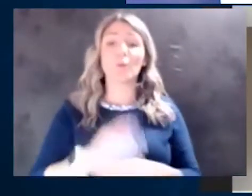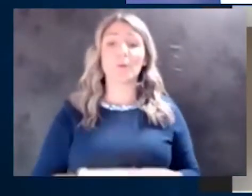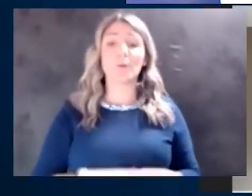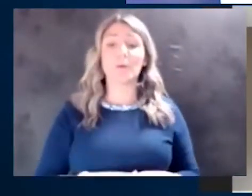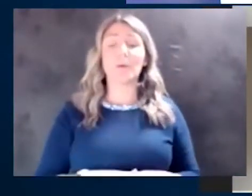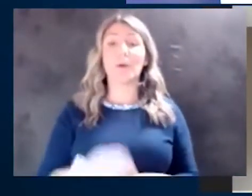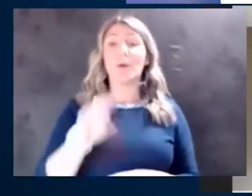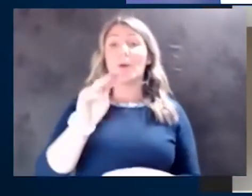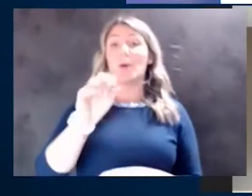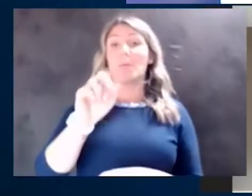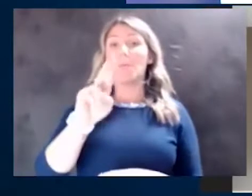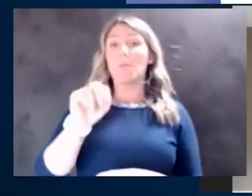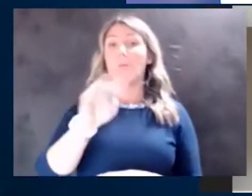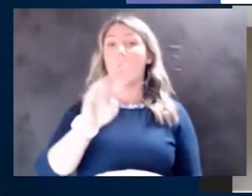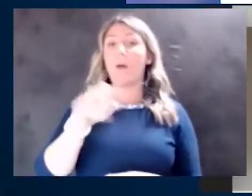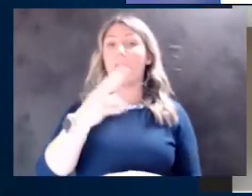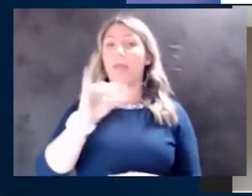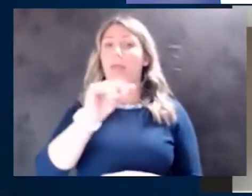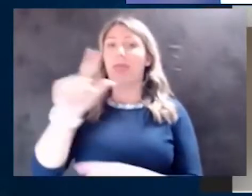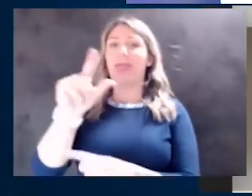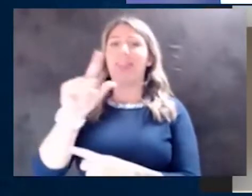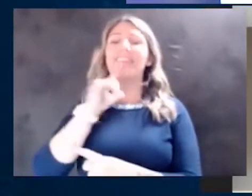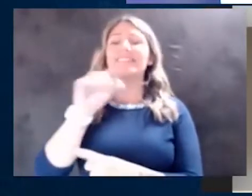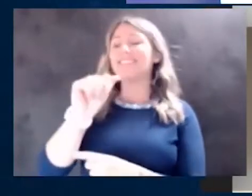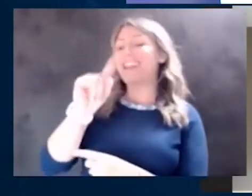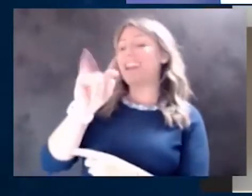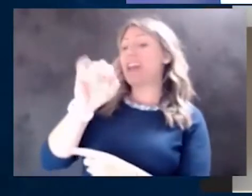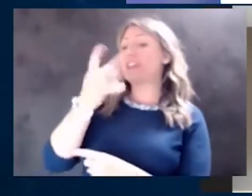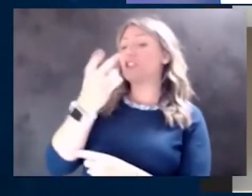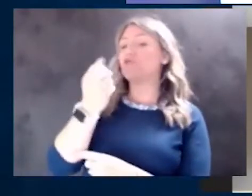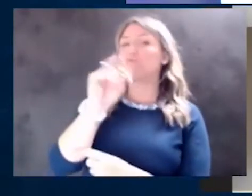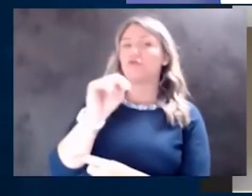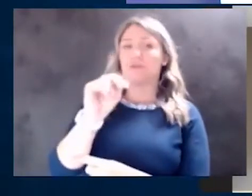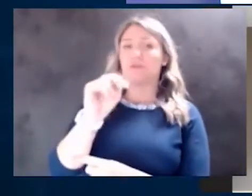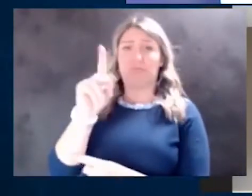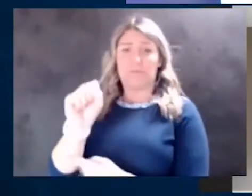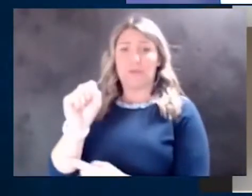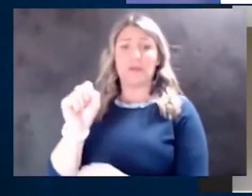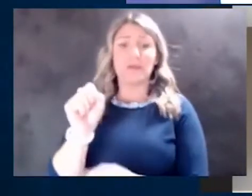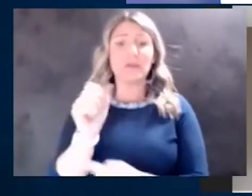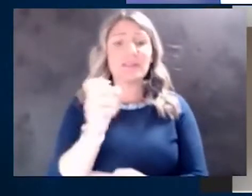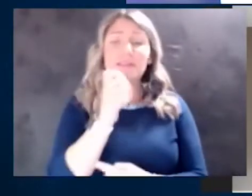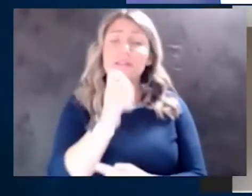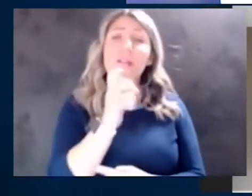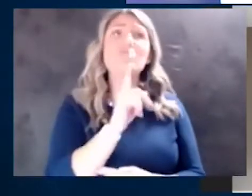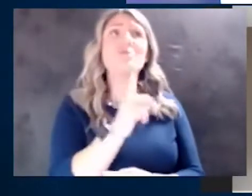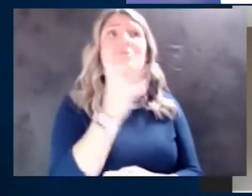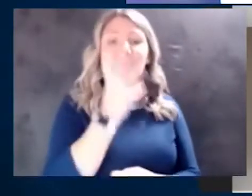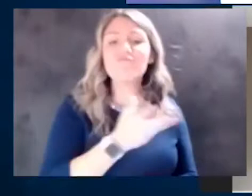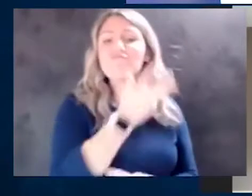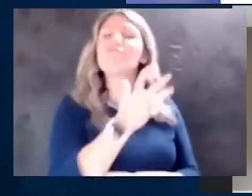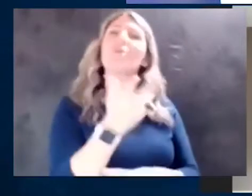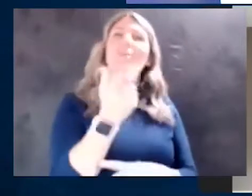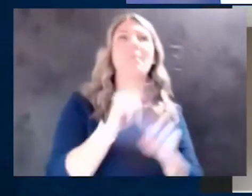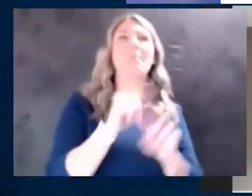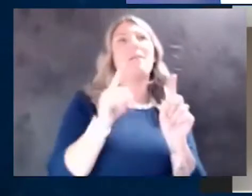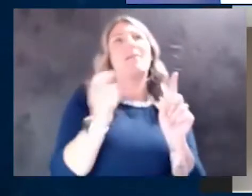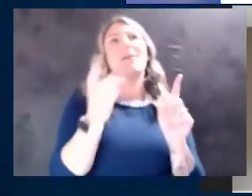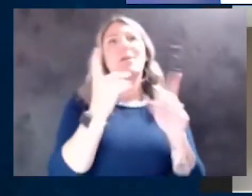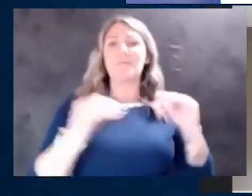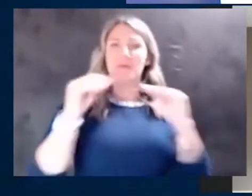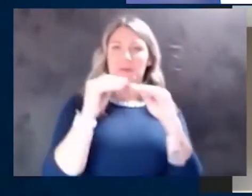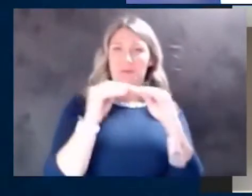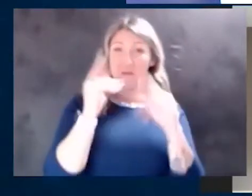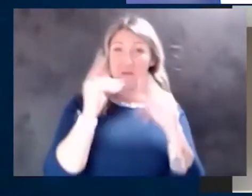It's in Atchison. All right. So a little bit, not truly rural, but a little bit more, right, than the main